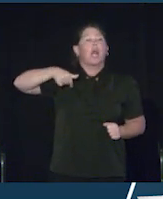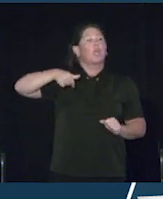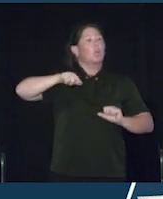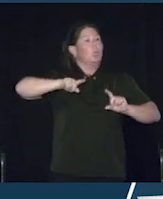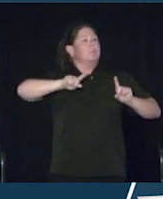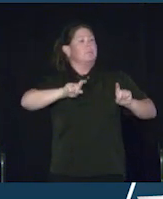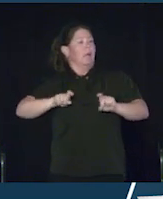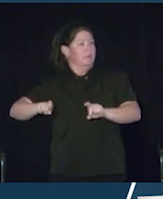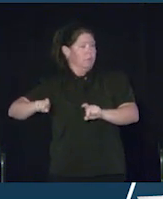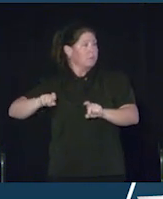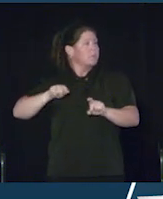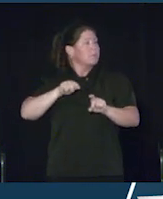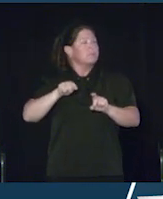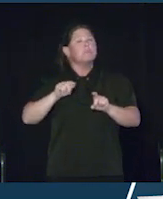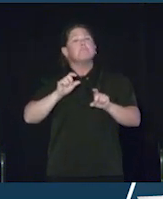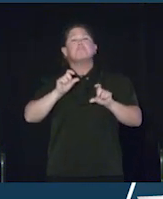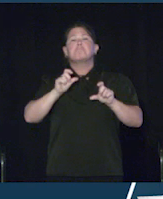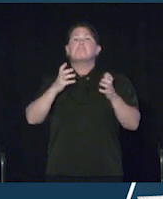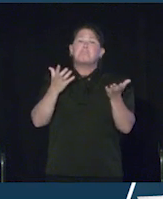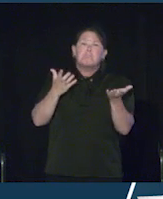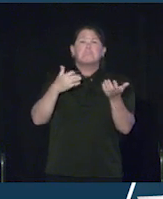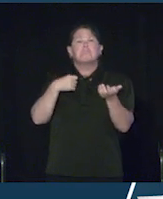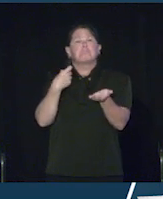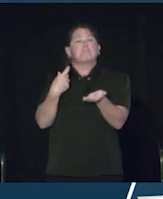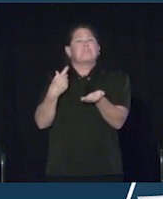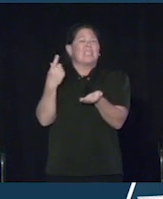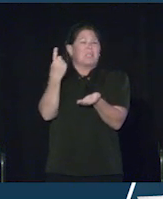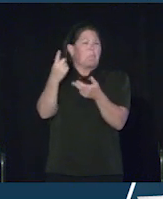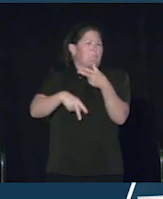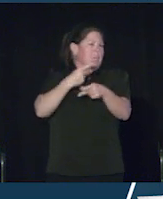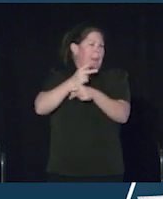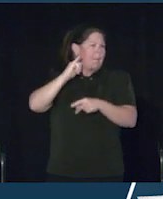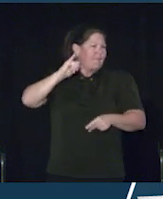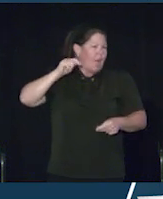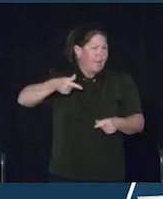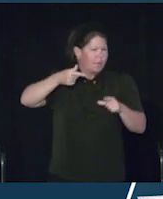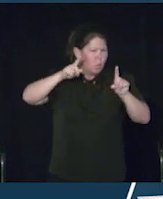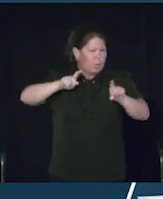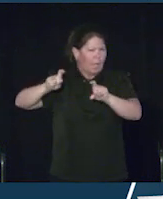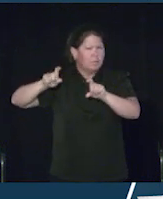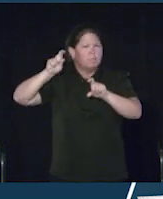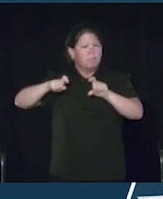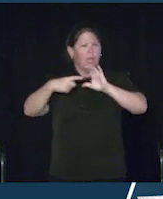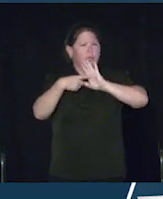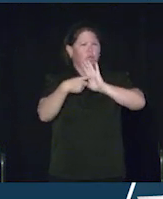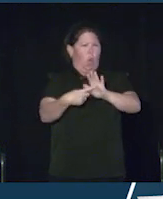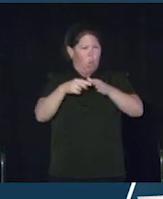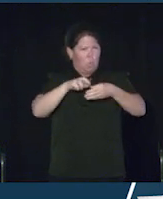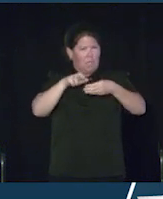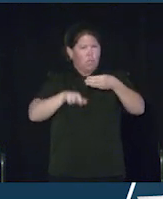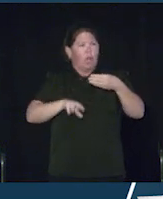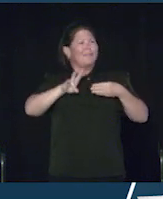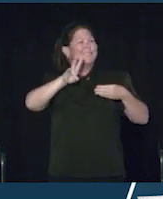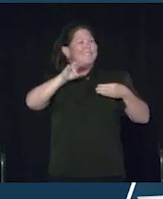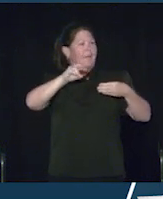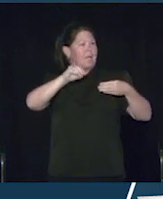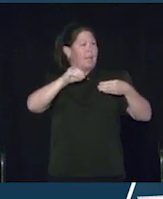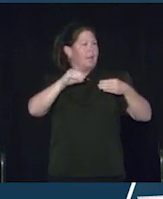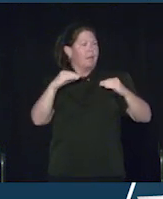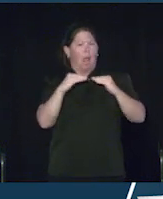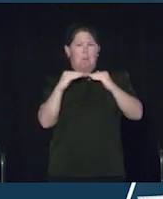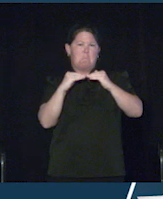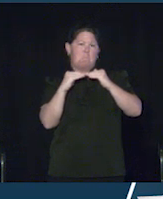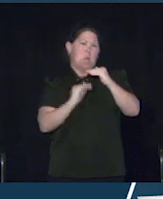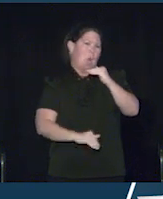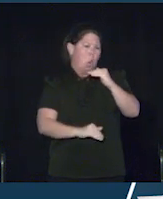should receive some type of IQ test that shows that they have an IQ of 70 or below. And we will also